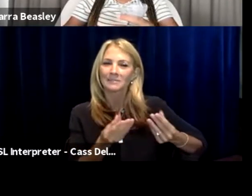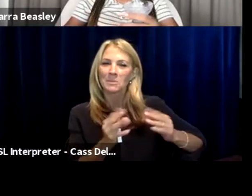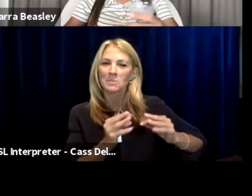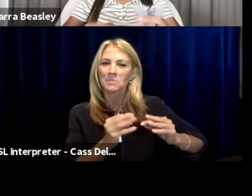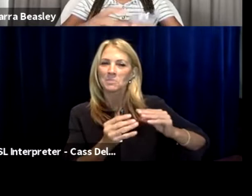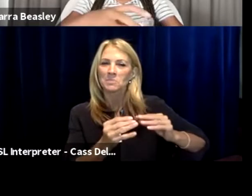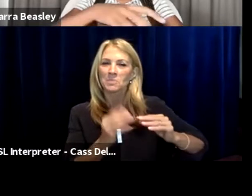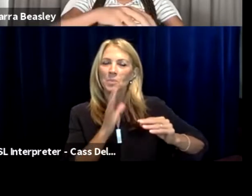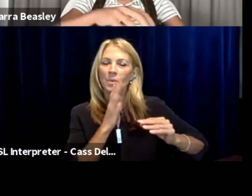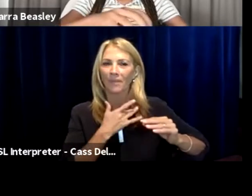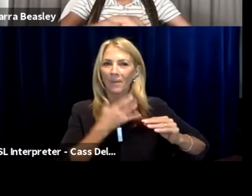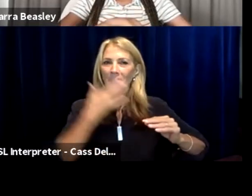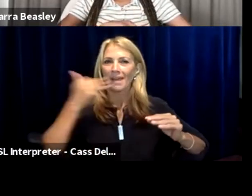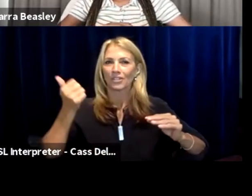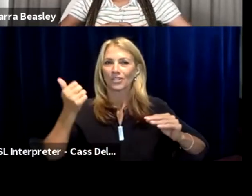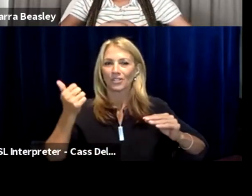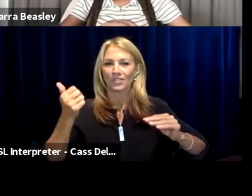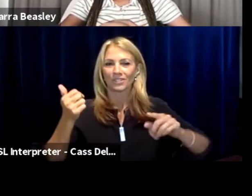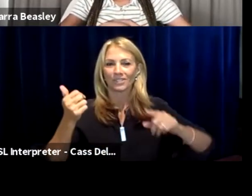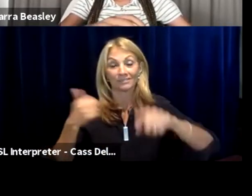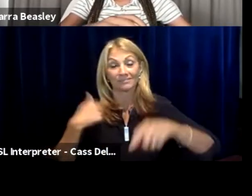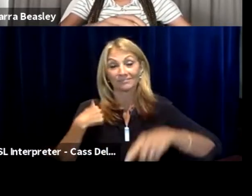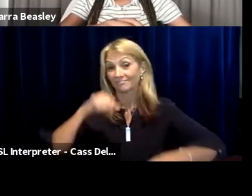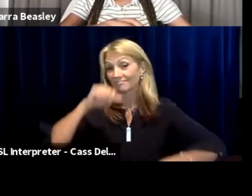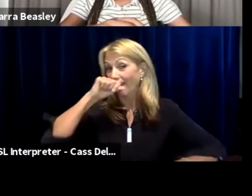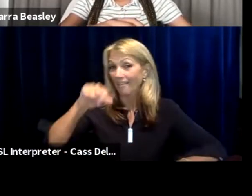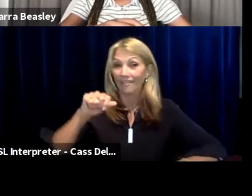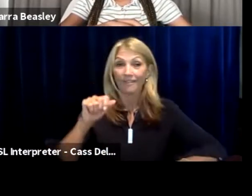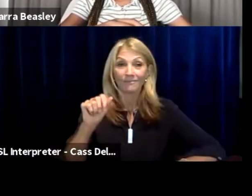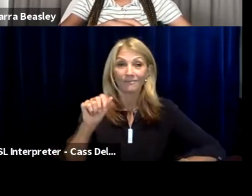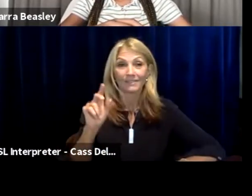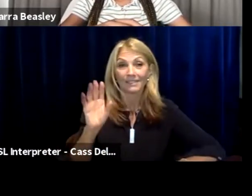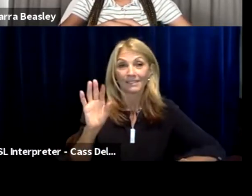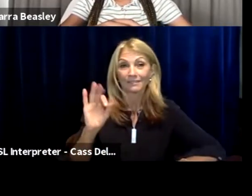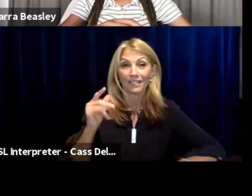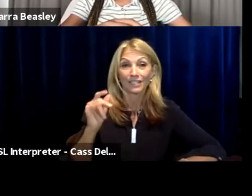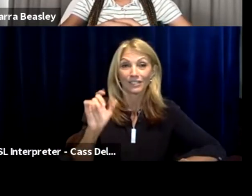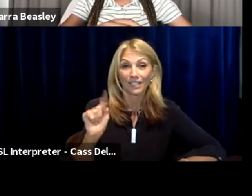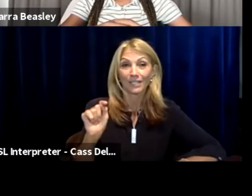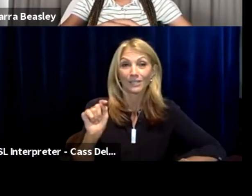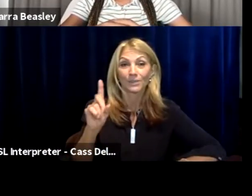love fidget toys because I have ADHD, and when I try to